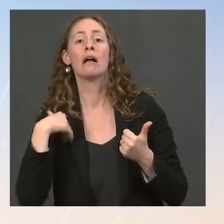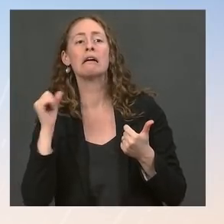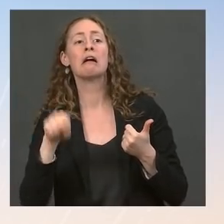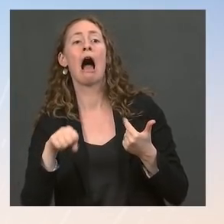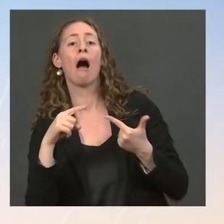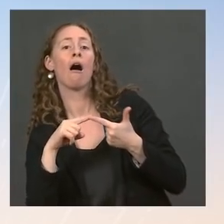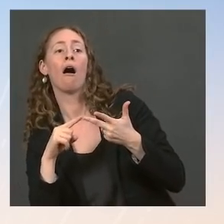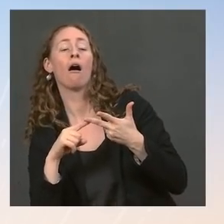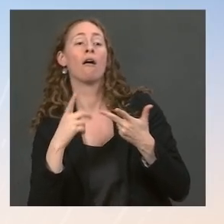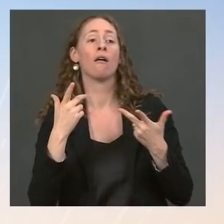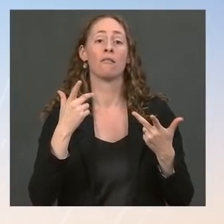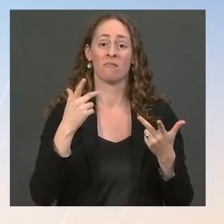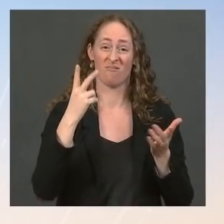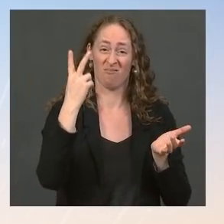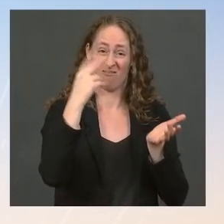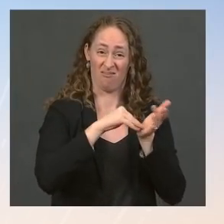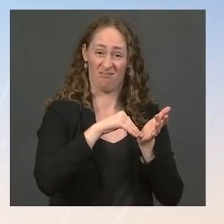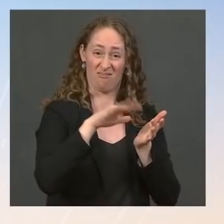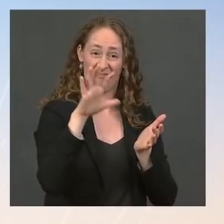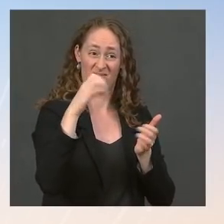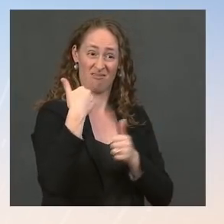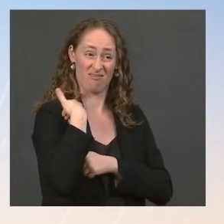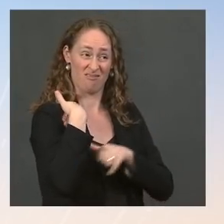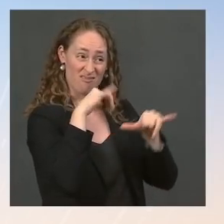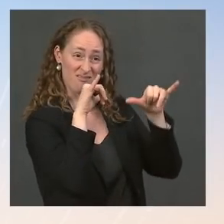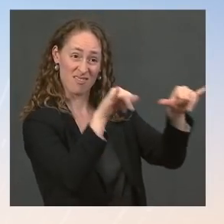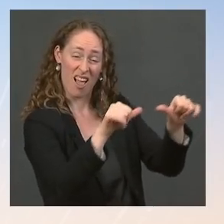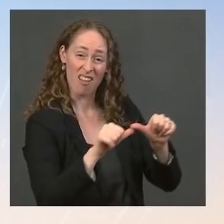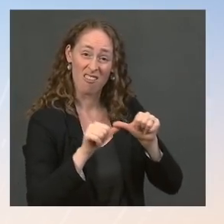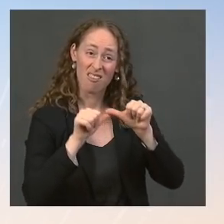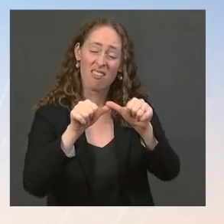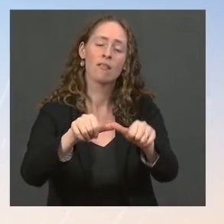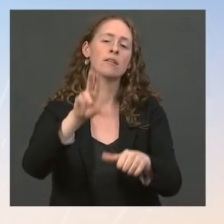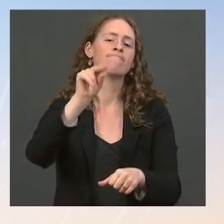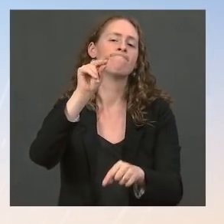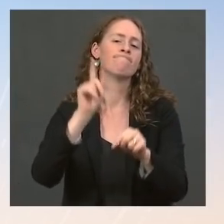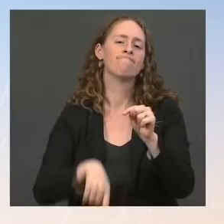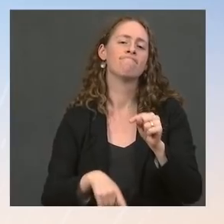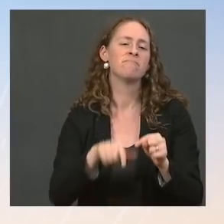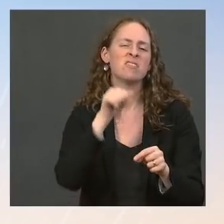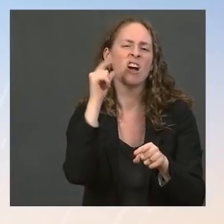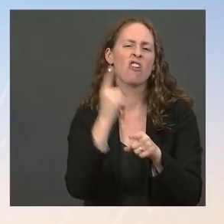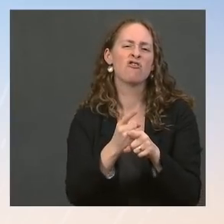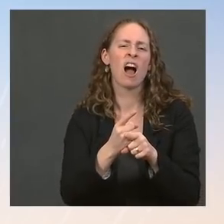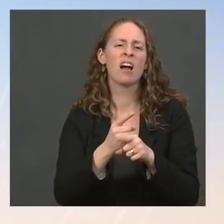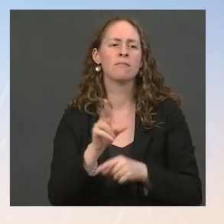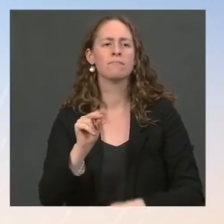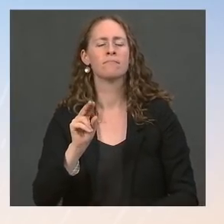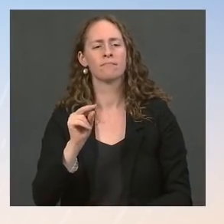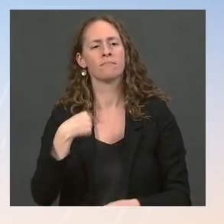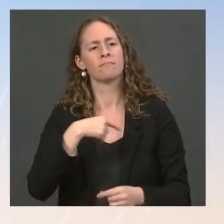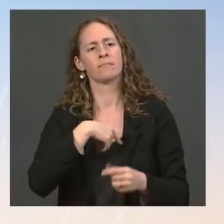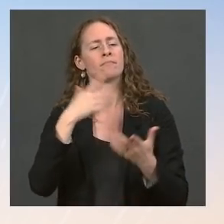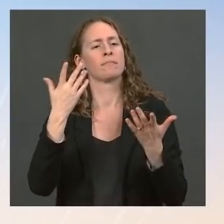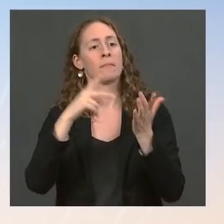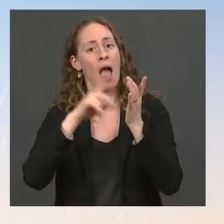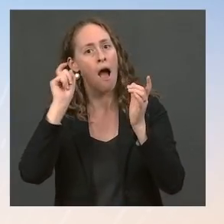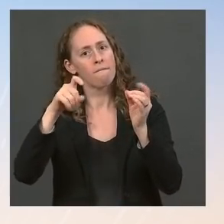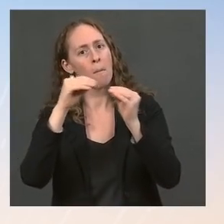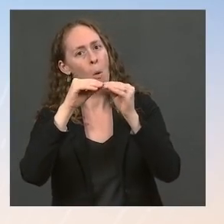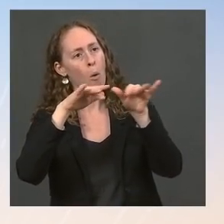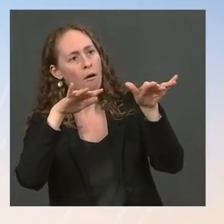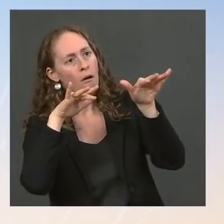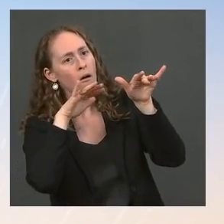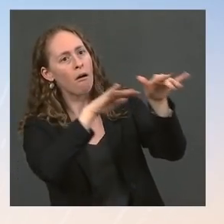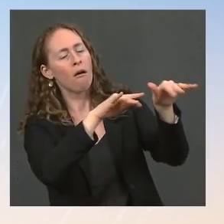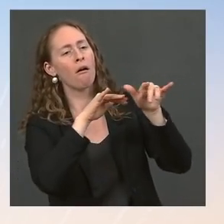25 troops over the long term. And what's clear now is that it would have been much higher than that, and they conveyed that today. Thanks. Go ahead.